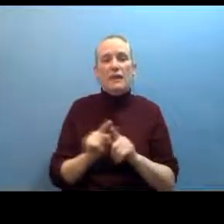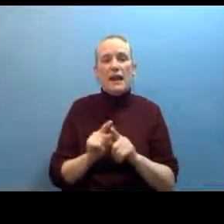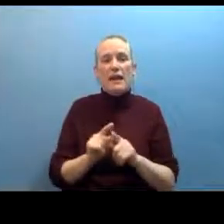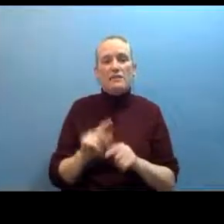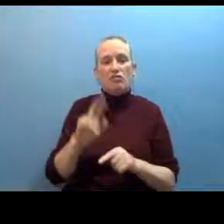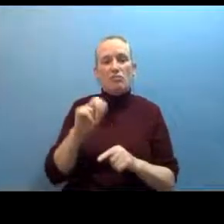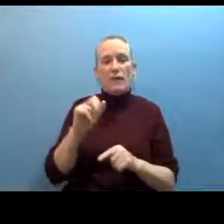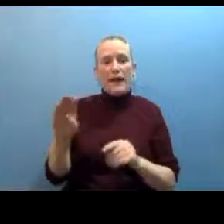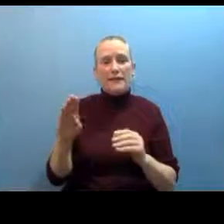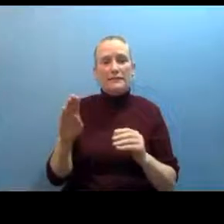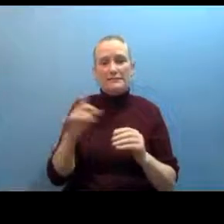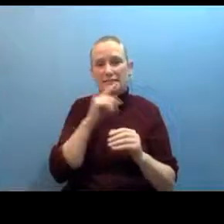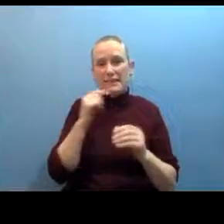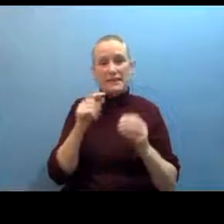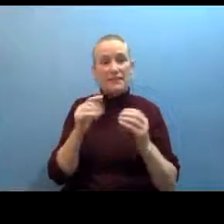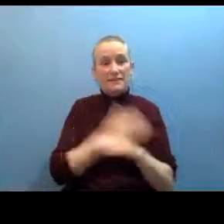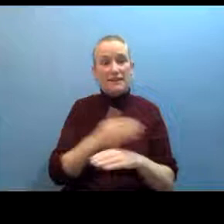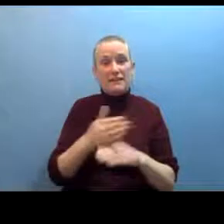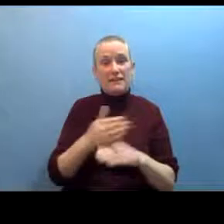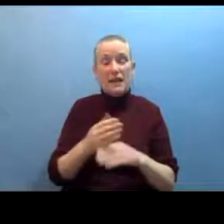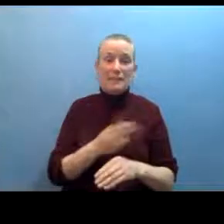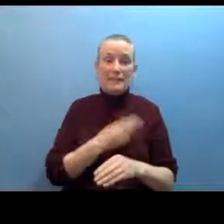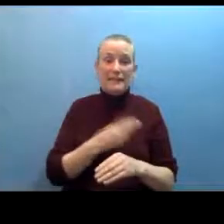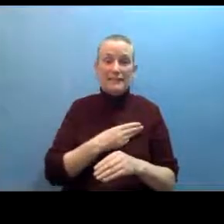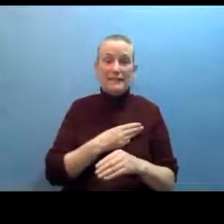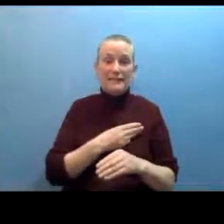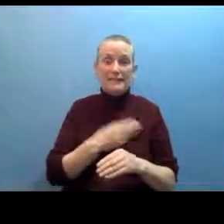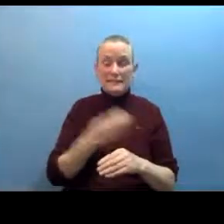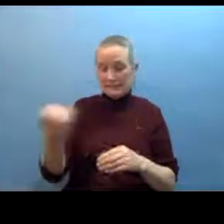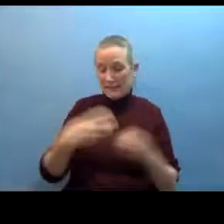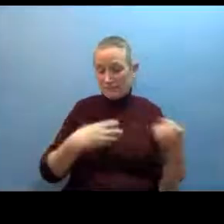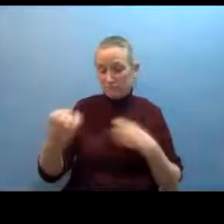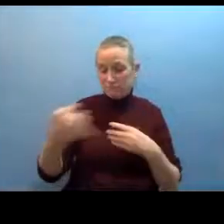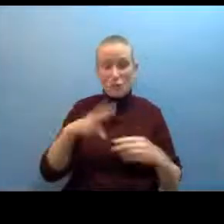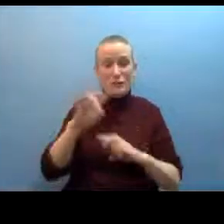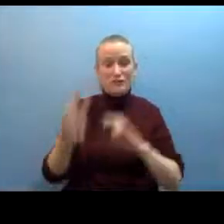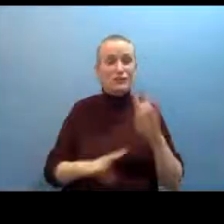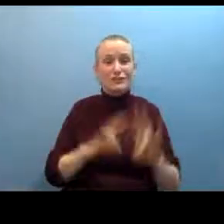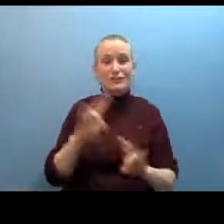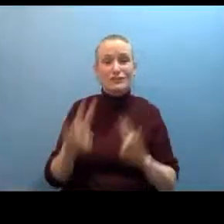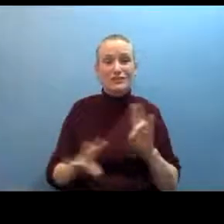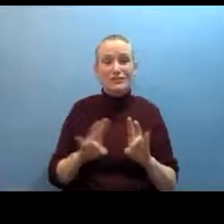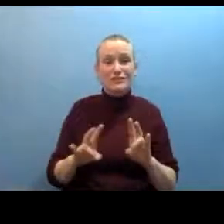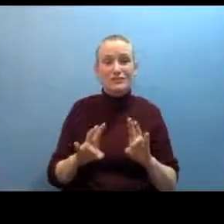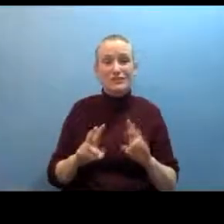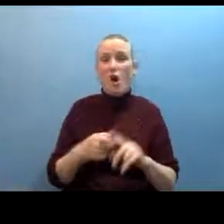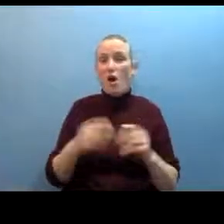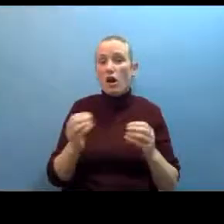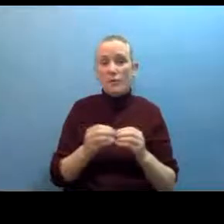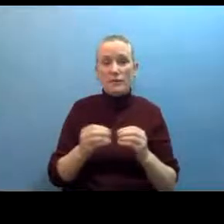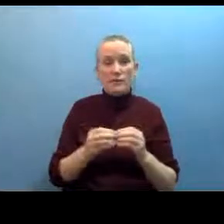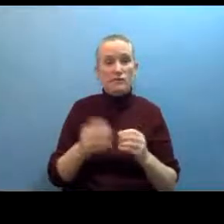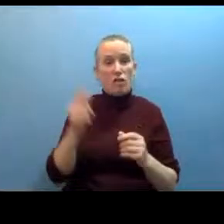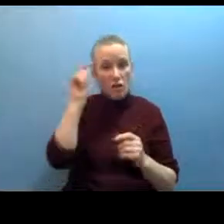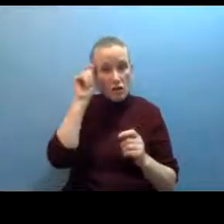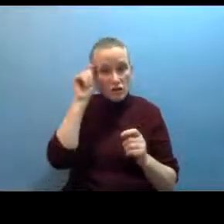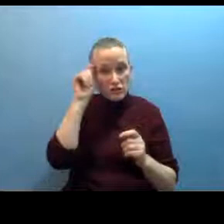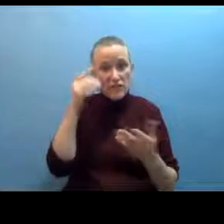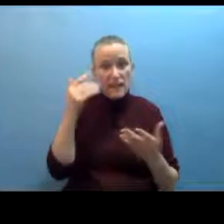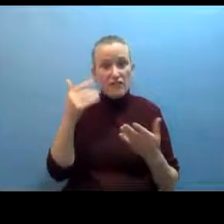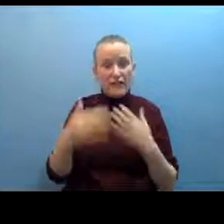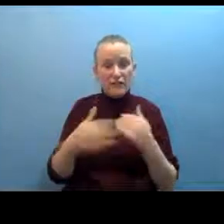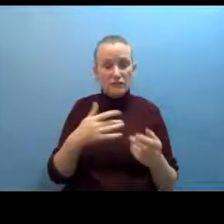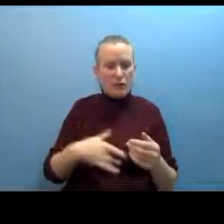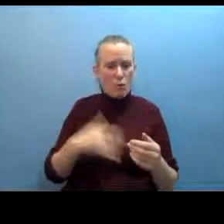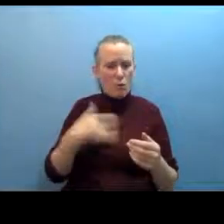start, please do send in any questions that you might have as we go along, or comments or thoughts if there's things that strike you